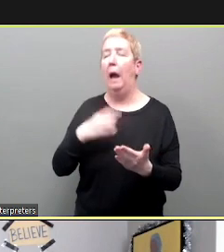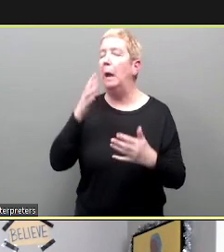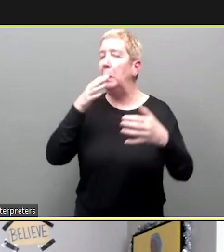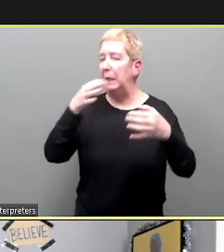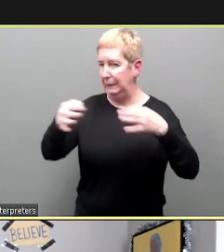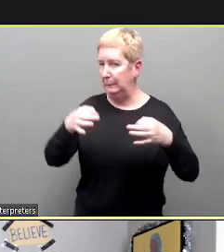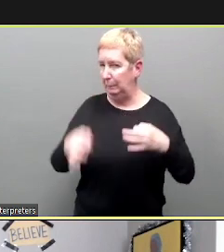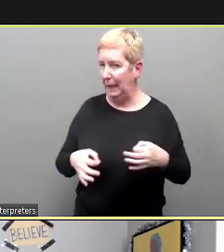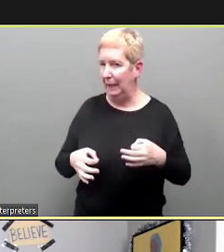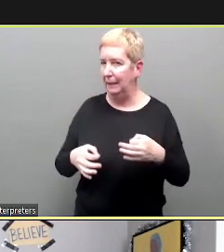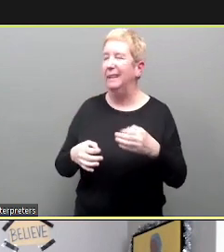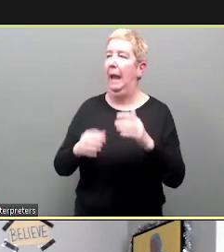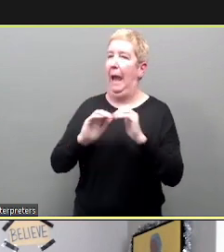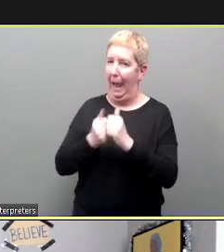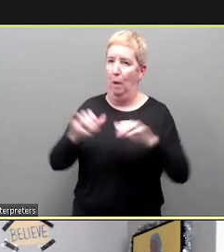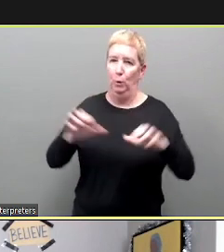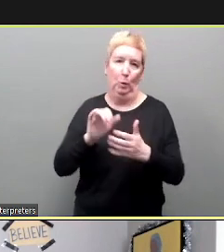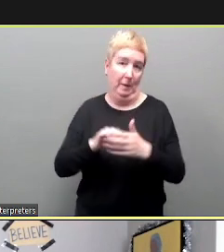on the next slide.